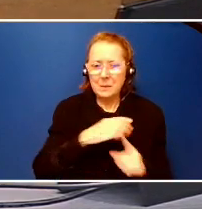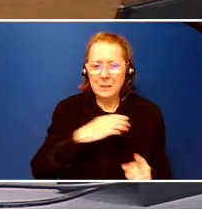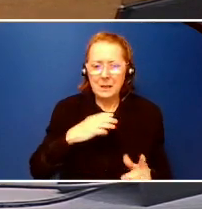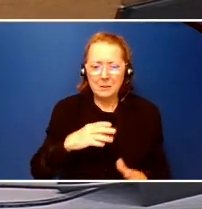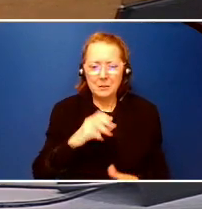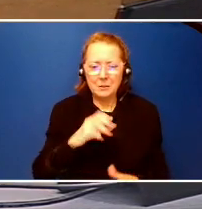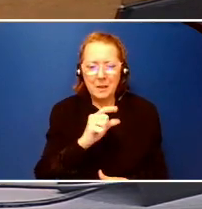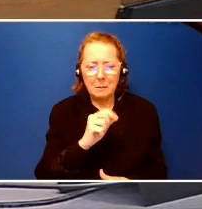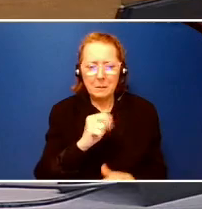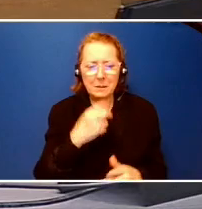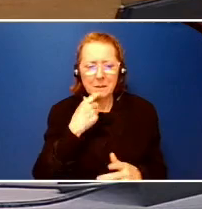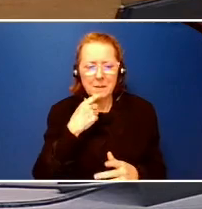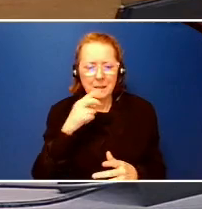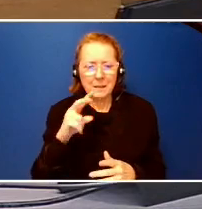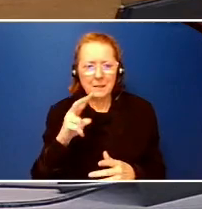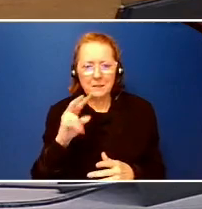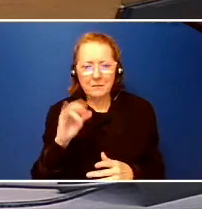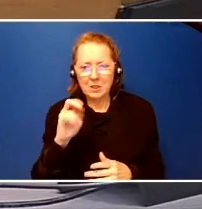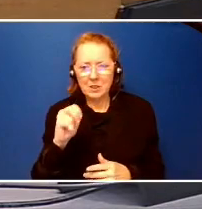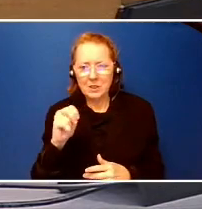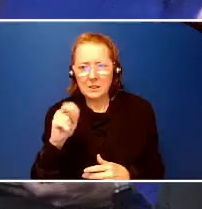Zero.